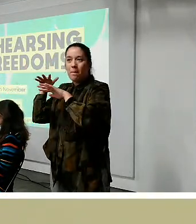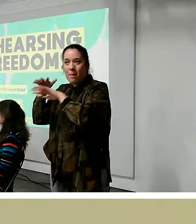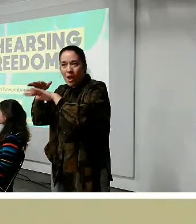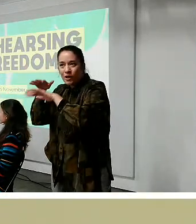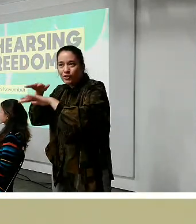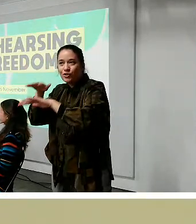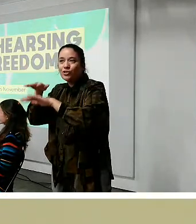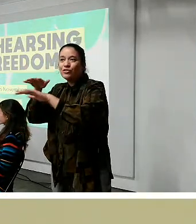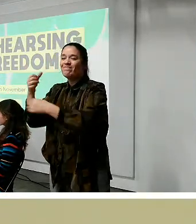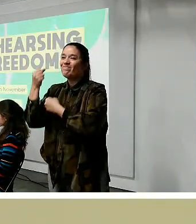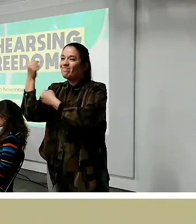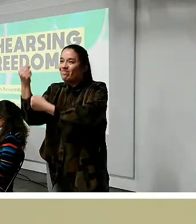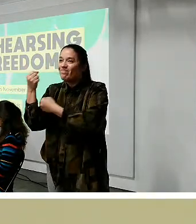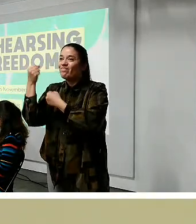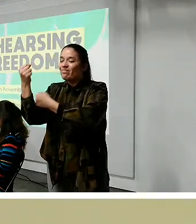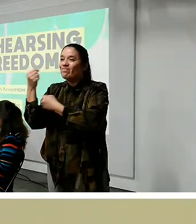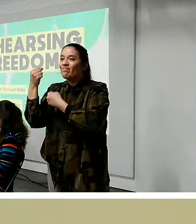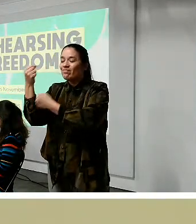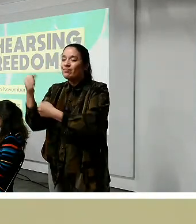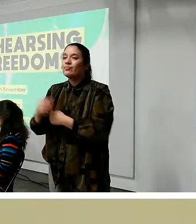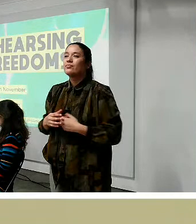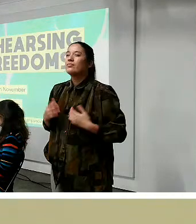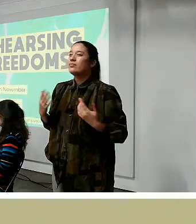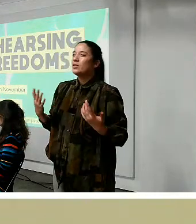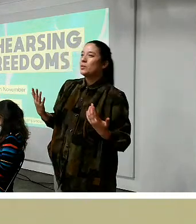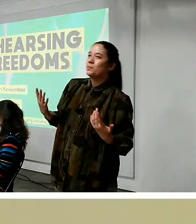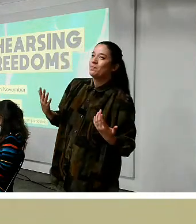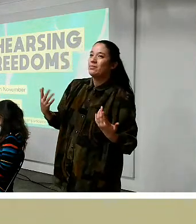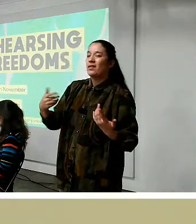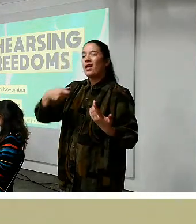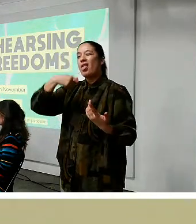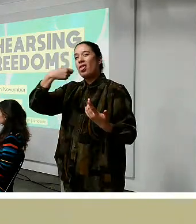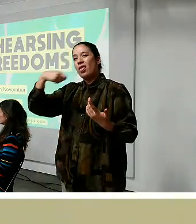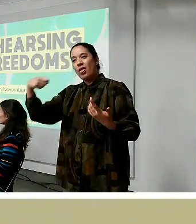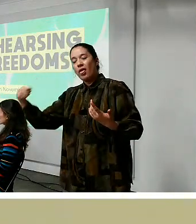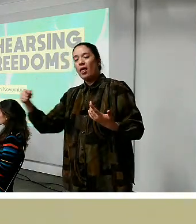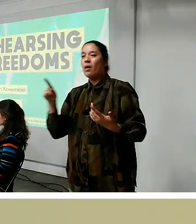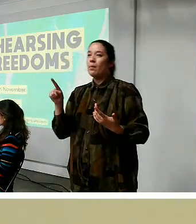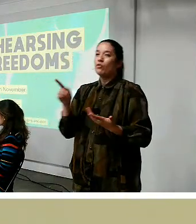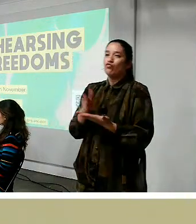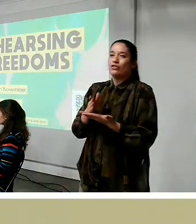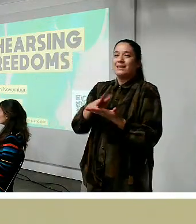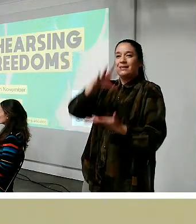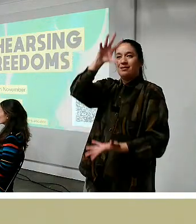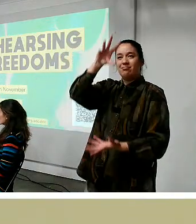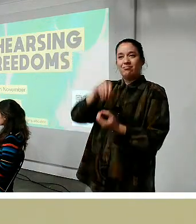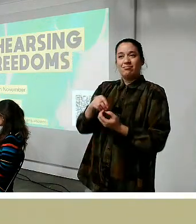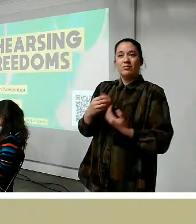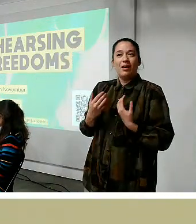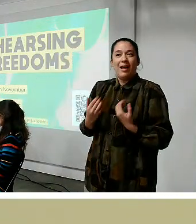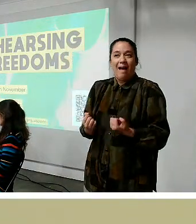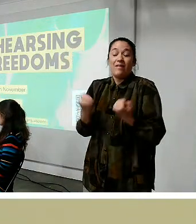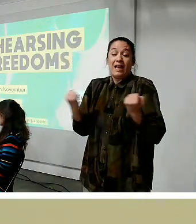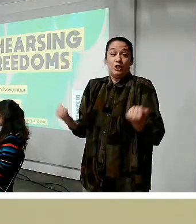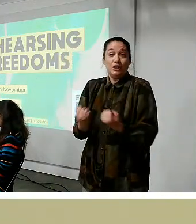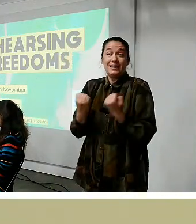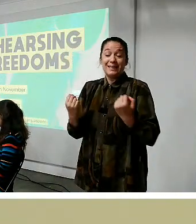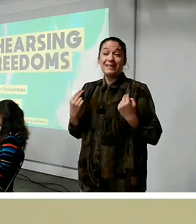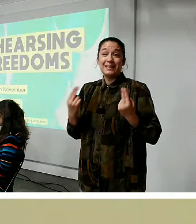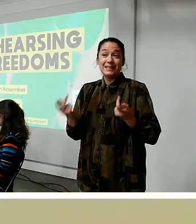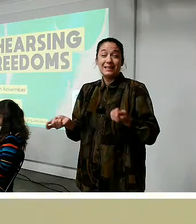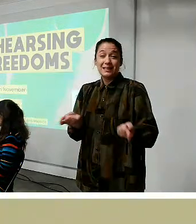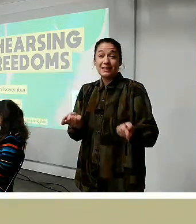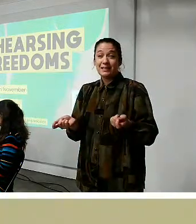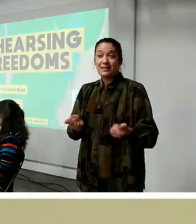but I think we have to hold on to that sense that we do have agency. And I take your